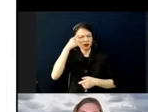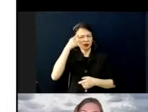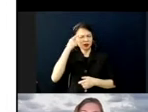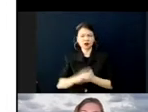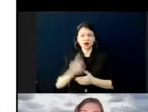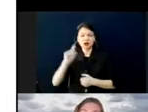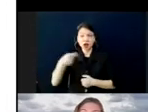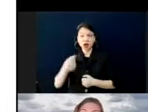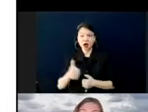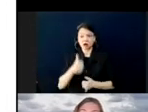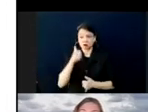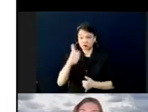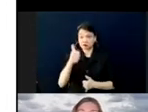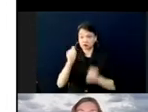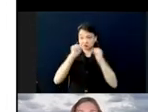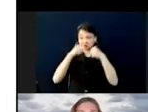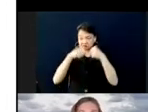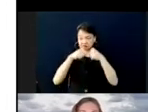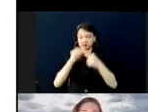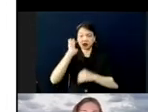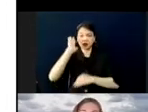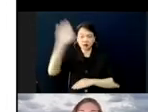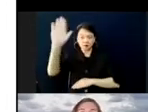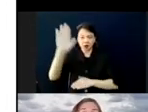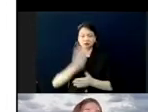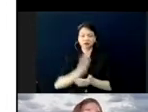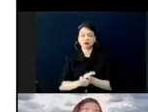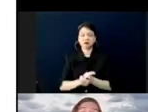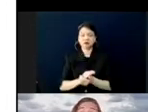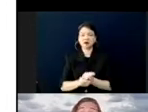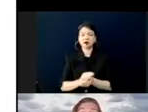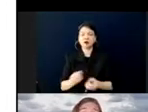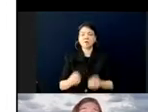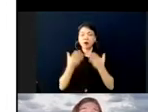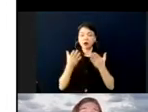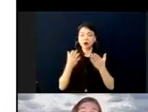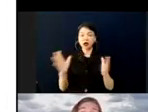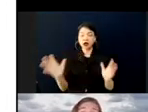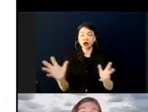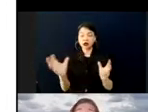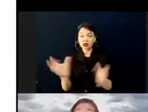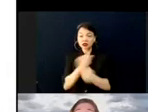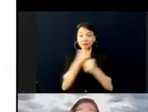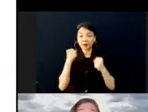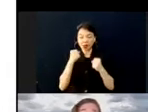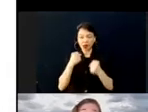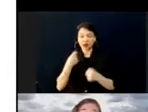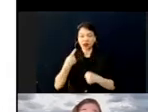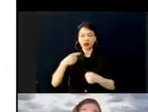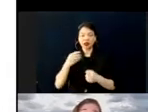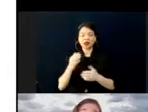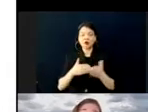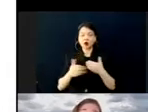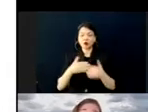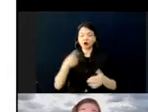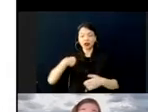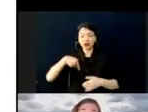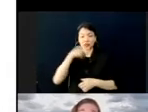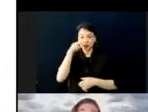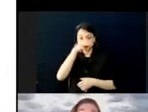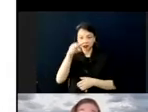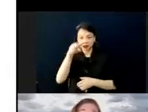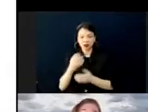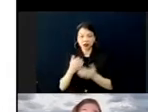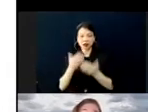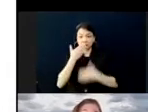learning analysis, is that there's a huge opportunity. Even if you just look at smartphone ownership, there are so many more smartphone owners in